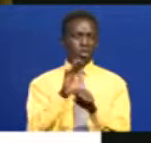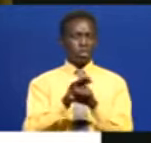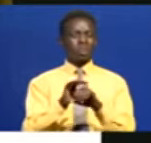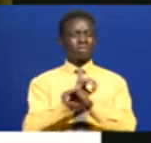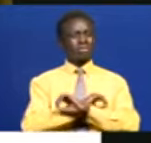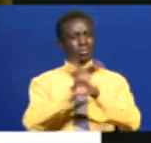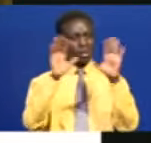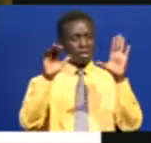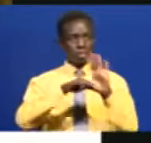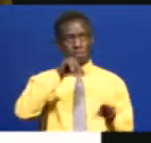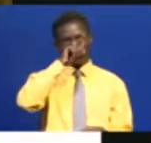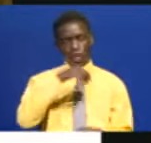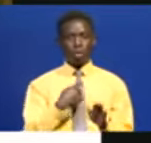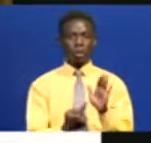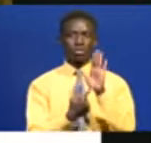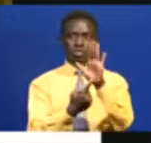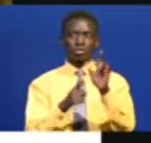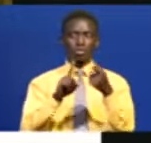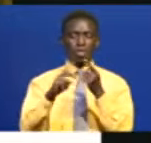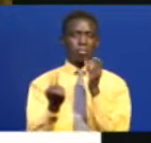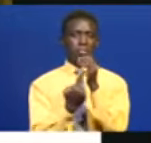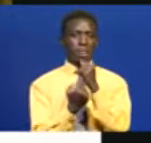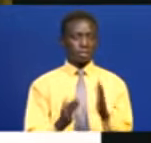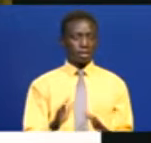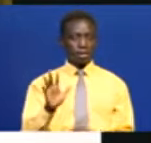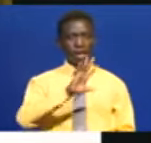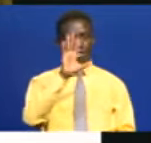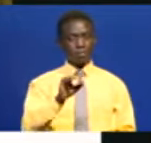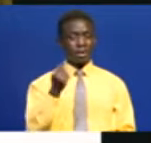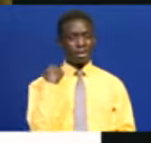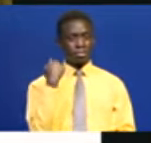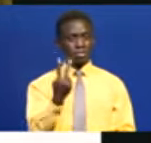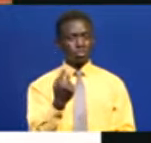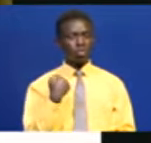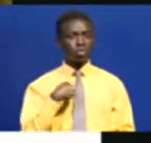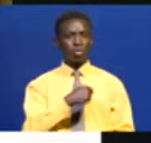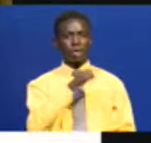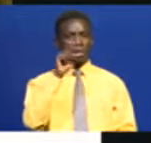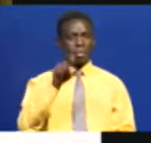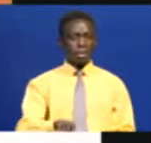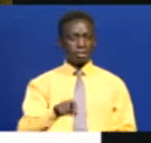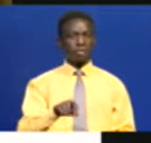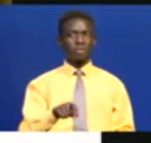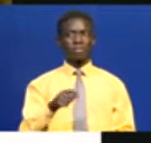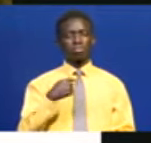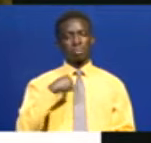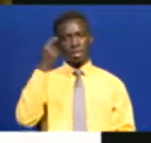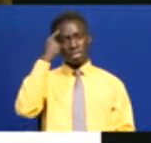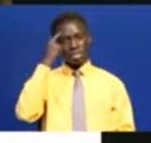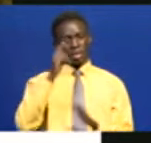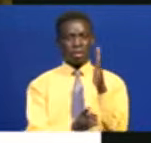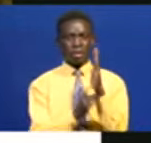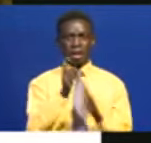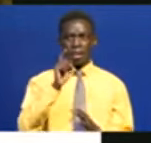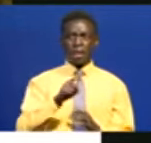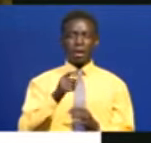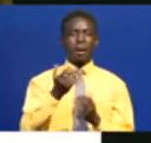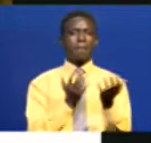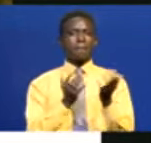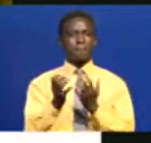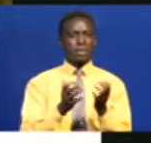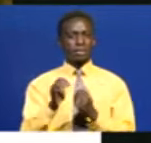want to show to partners of Africa. And secondly, we must, I think, develop new business